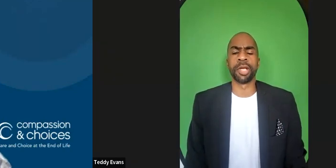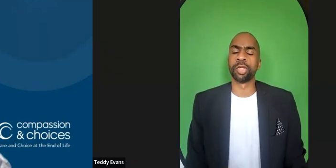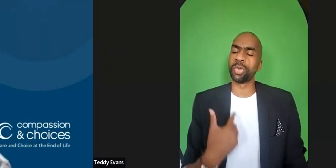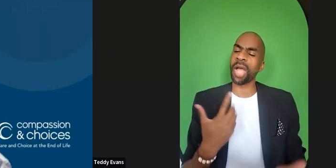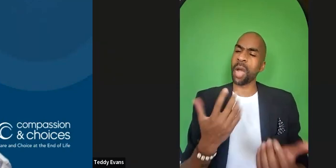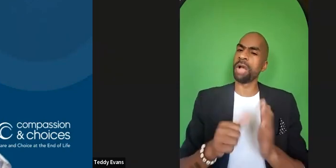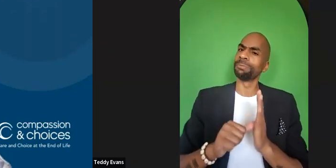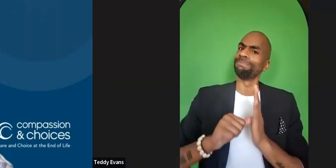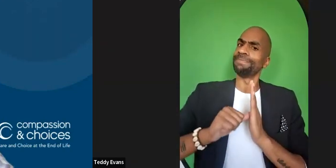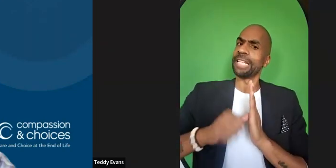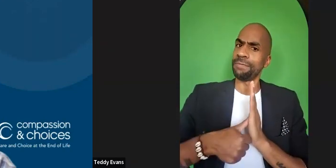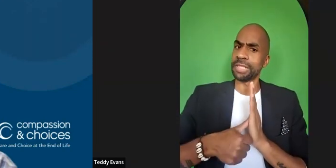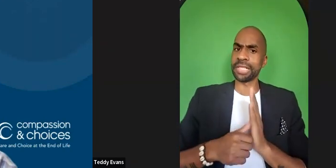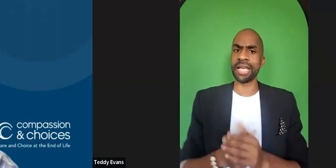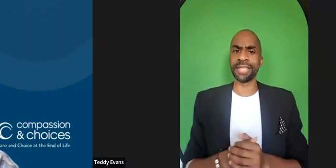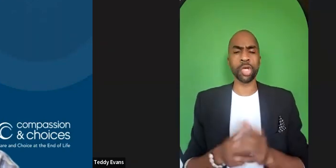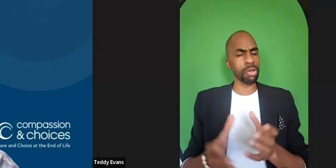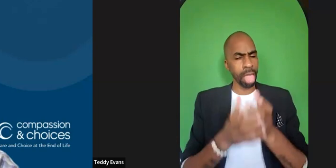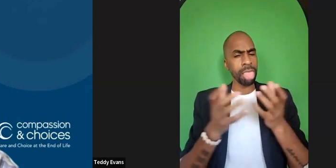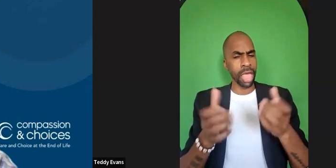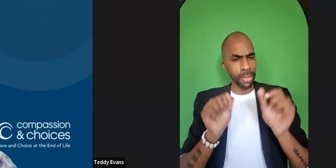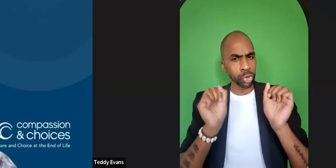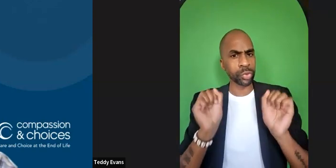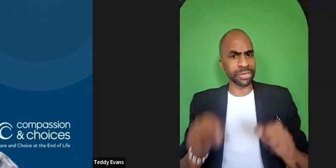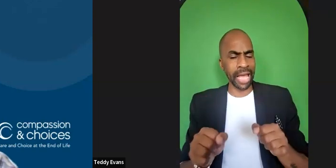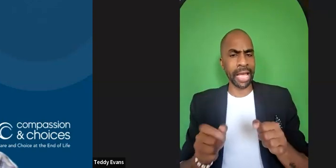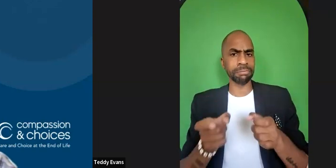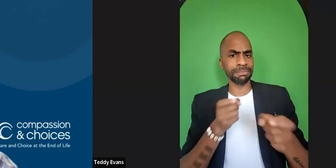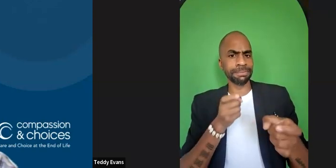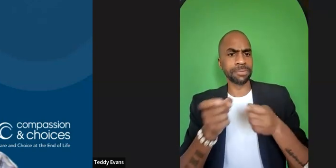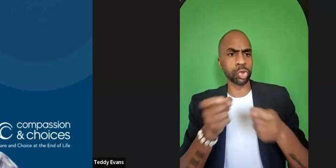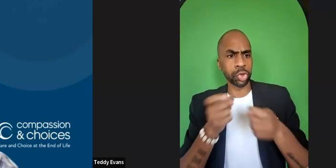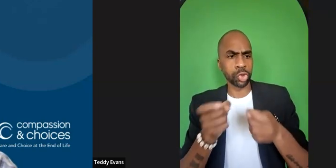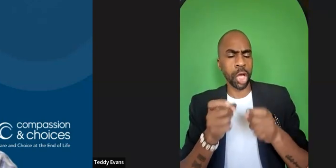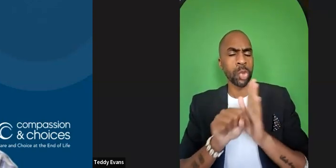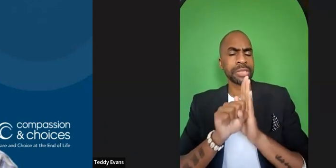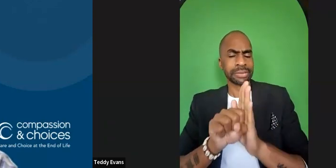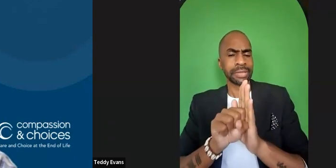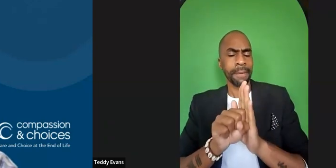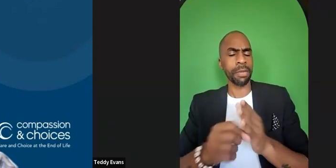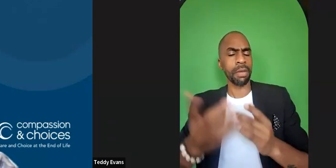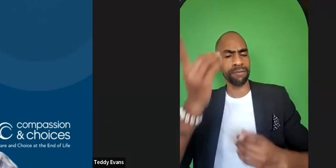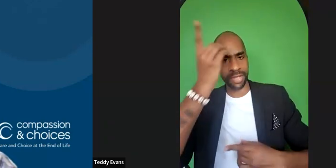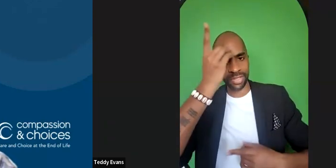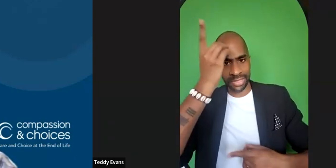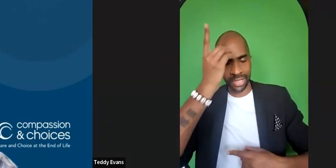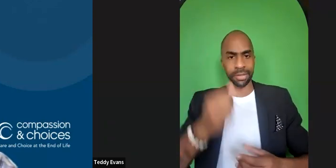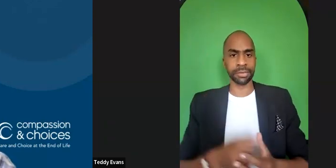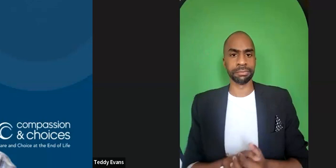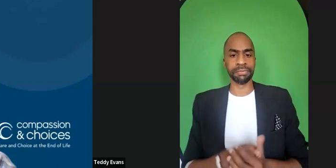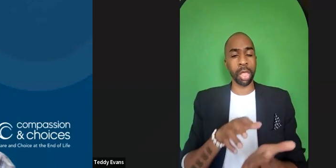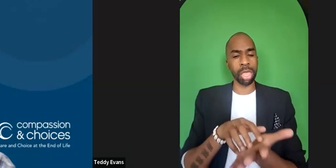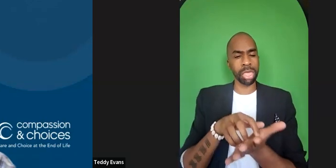emphasize that there's a lot that can be done to manage the symptoms of the illness. The weakness may be difficult to